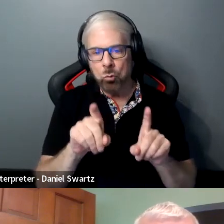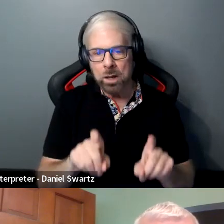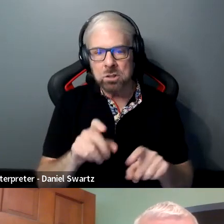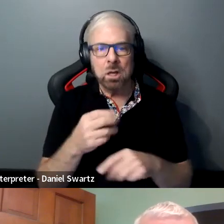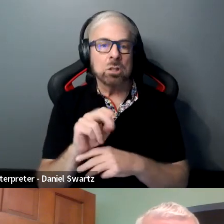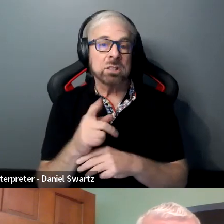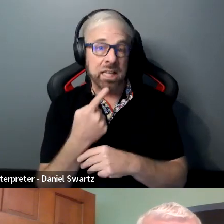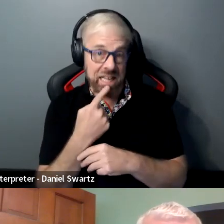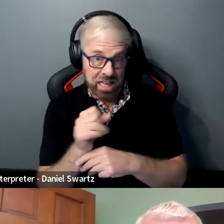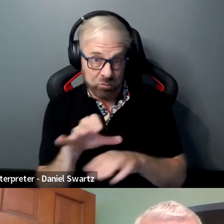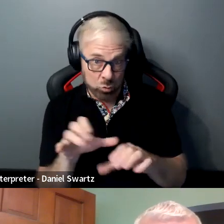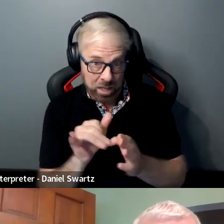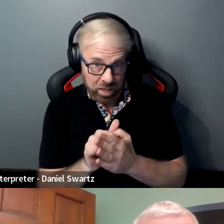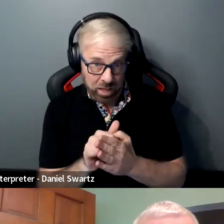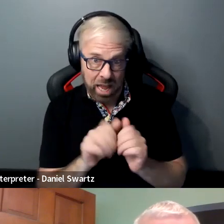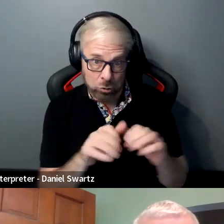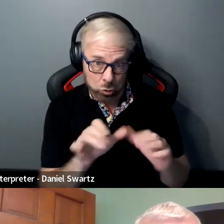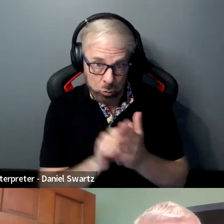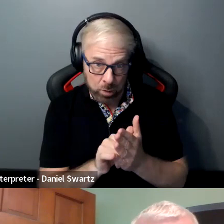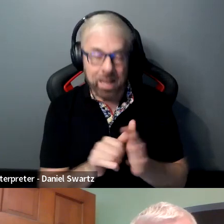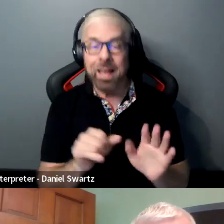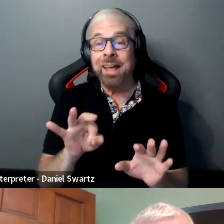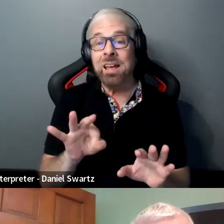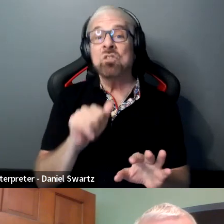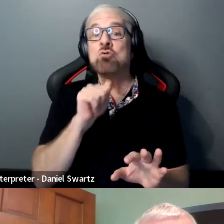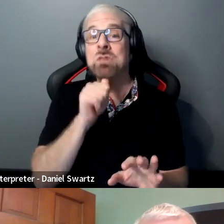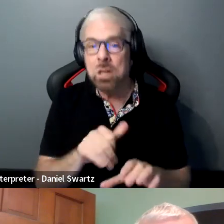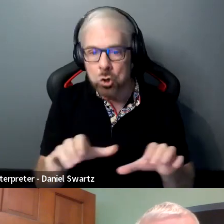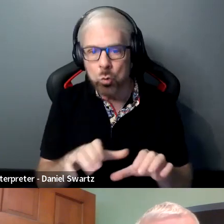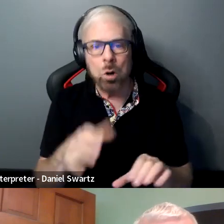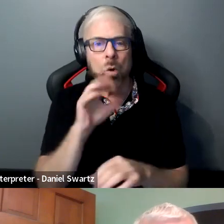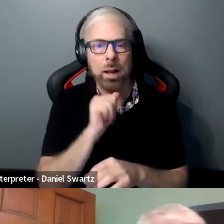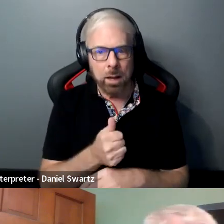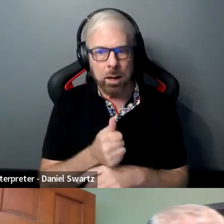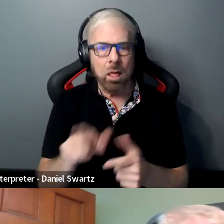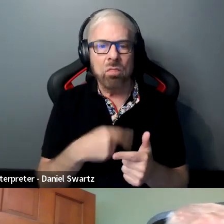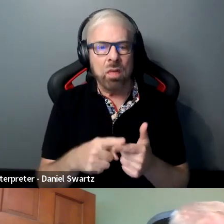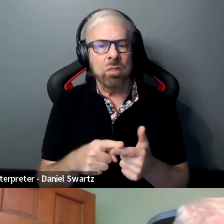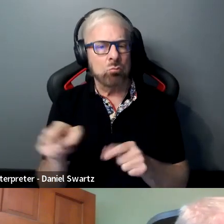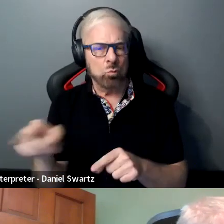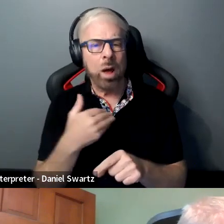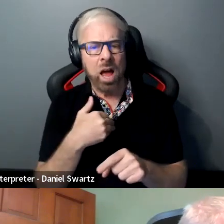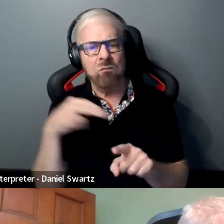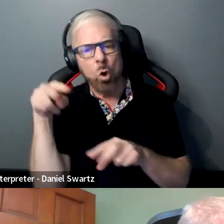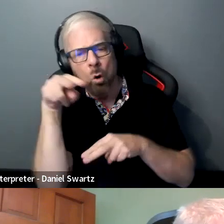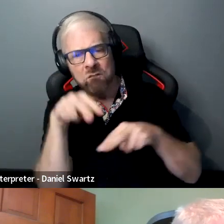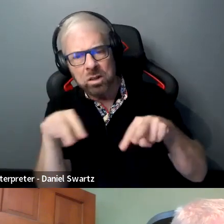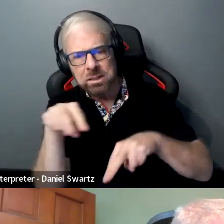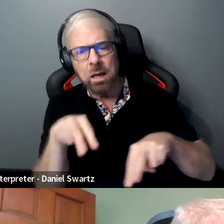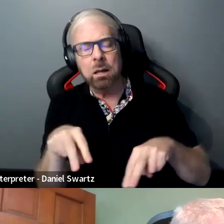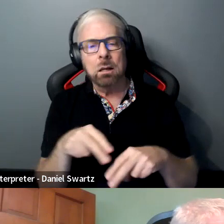you did it, how did you do it? And if you didn't do it, why did you not do it? So there's oversight there.